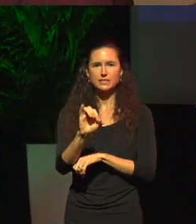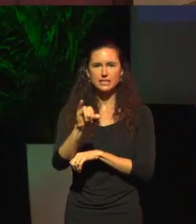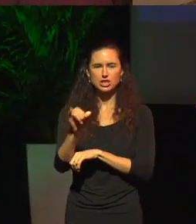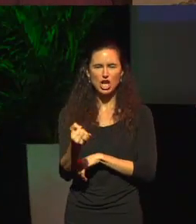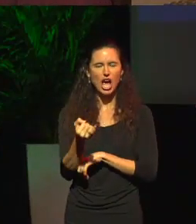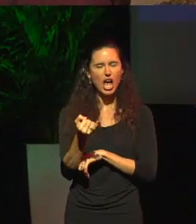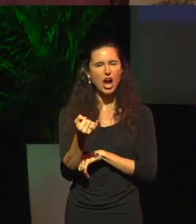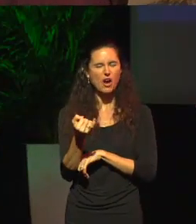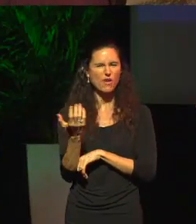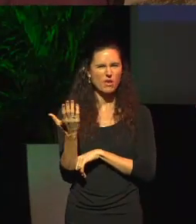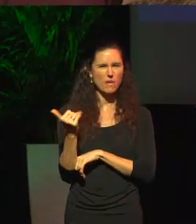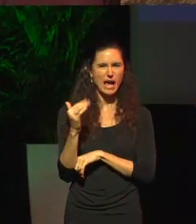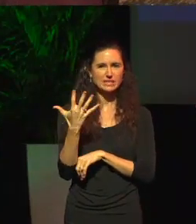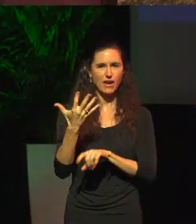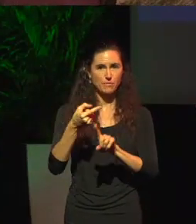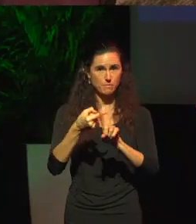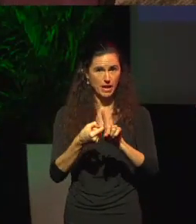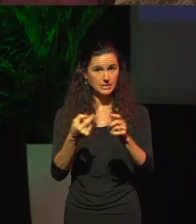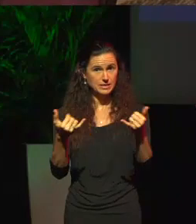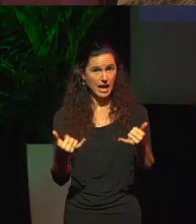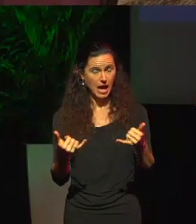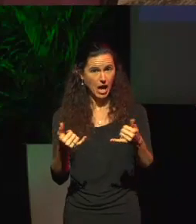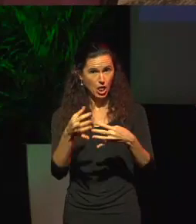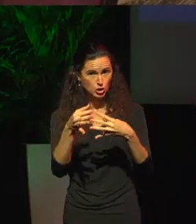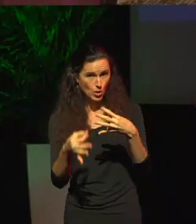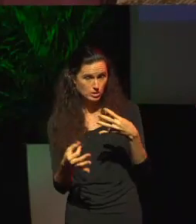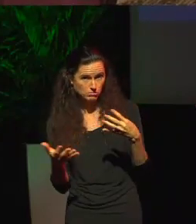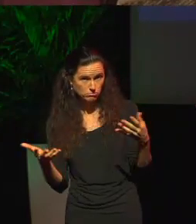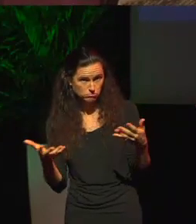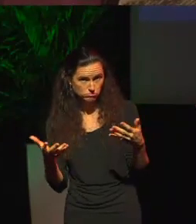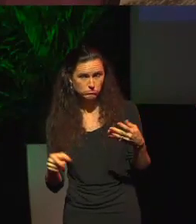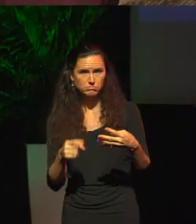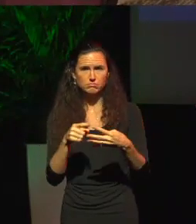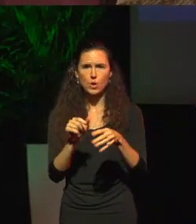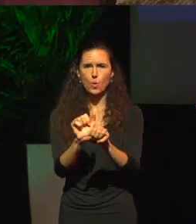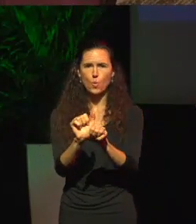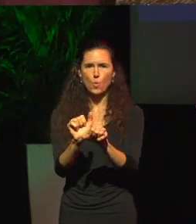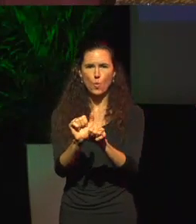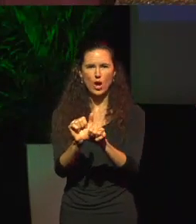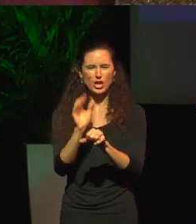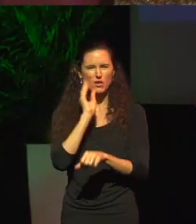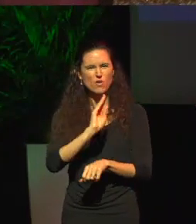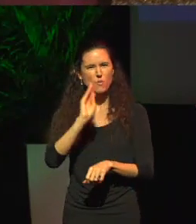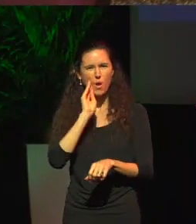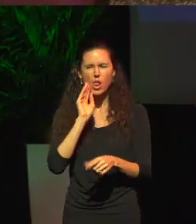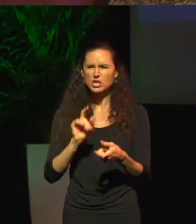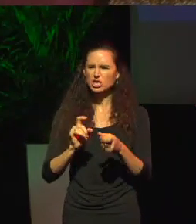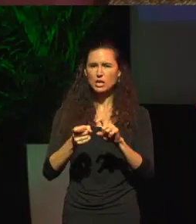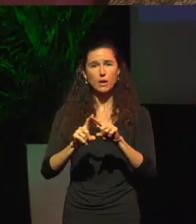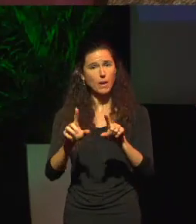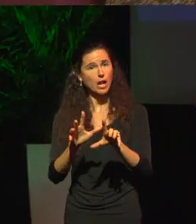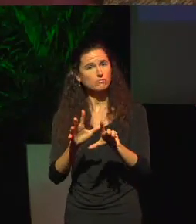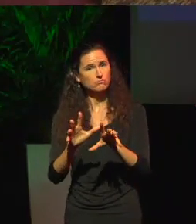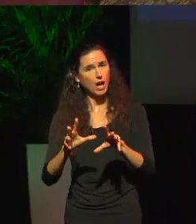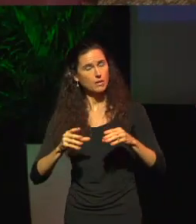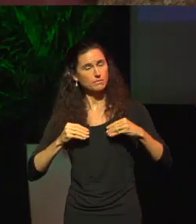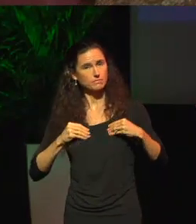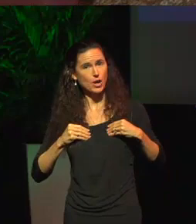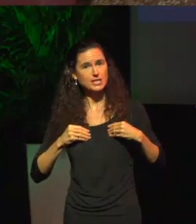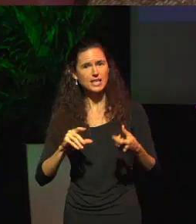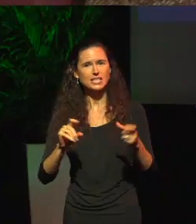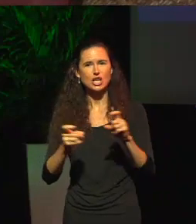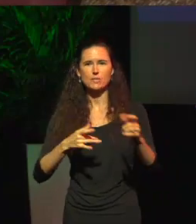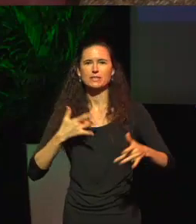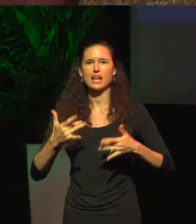over the past 5 months? Now, the choices are A, working remotely was an adjustment, but I'm embracing the changes and I'm excited for